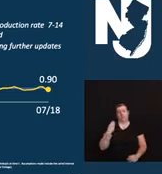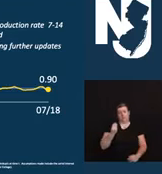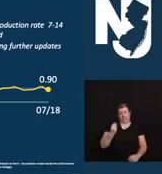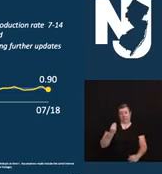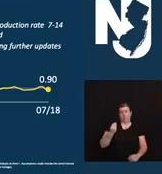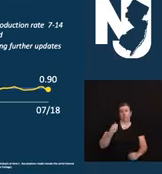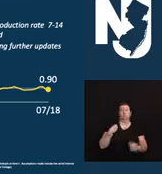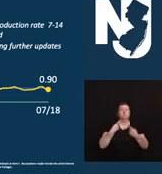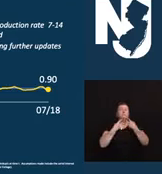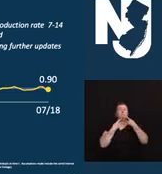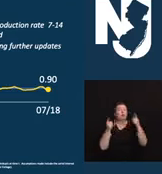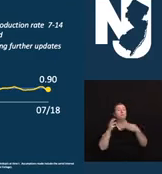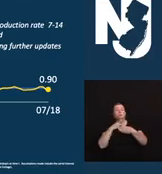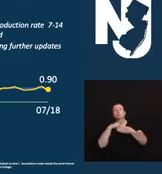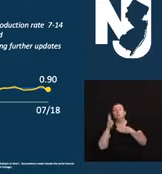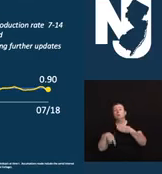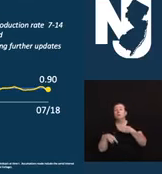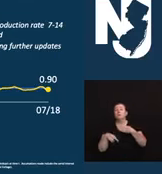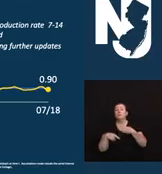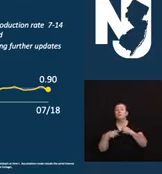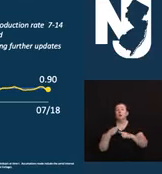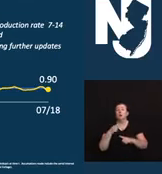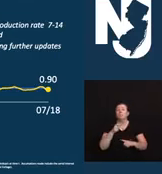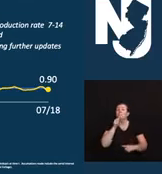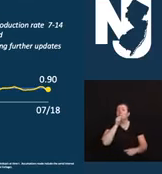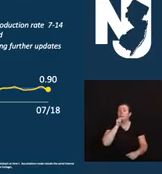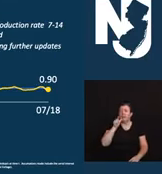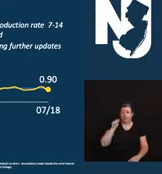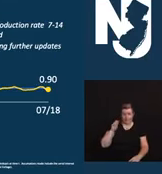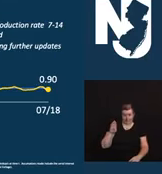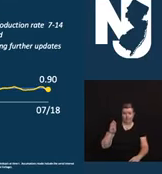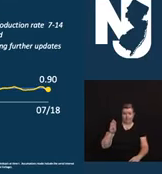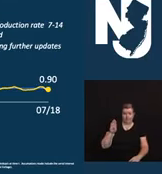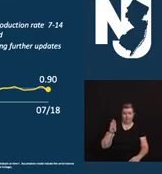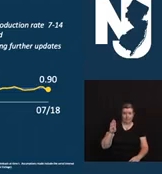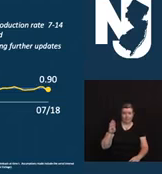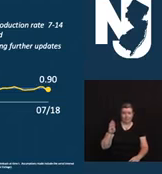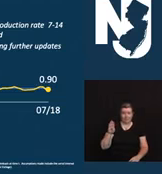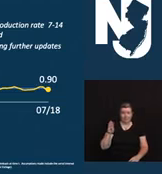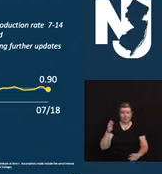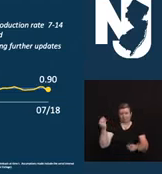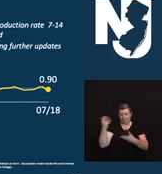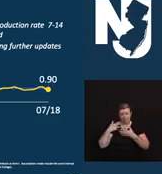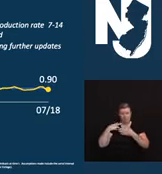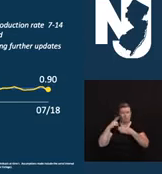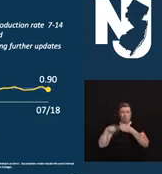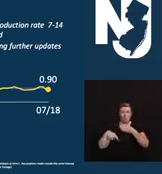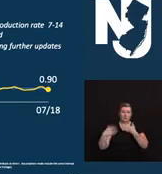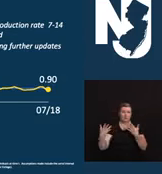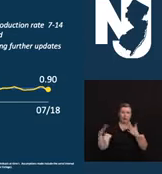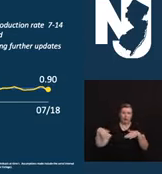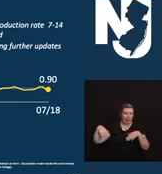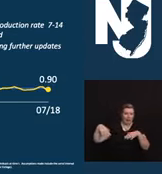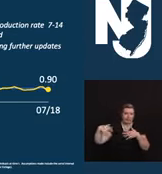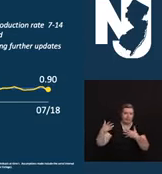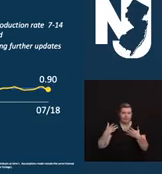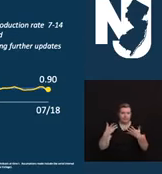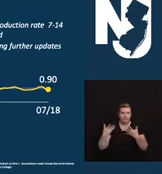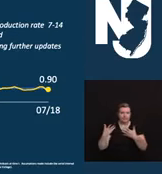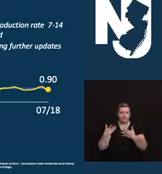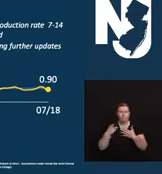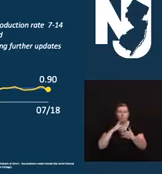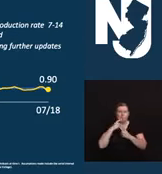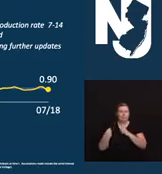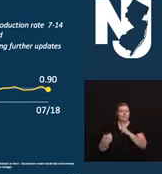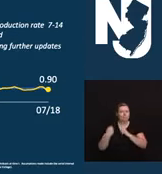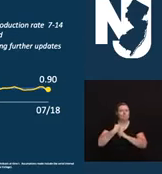results coming from one of the private labs, and that issue may be impacting not just our case count, but again, I think, Judy, you